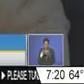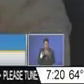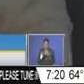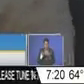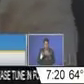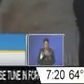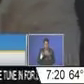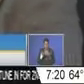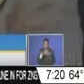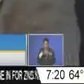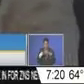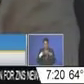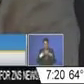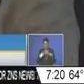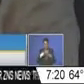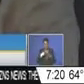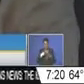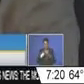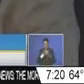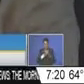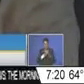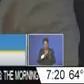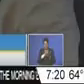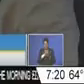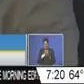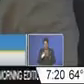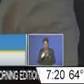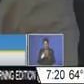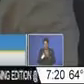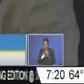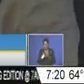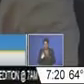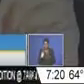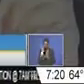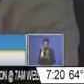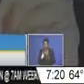having these equipment will greatly assist their efforts.